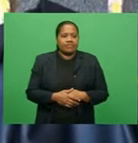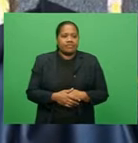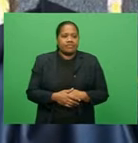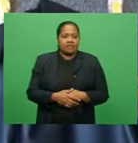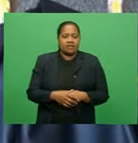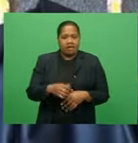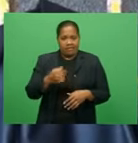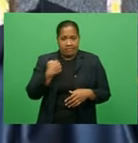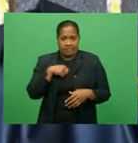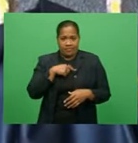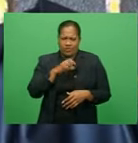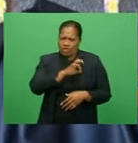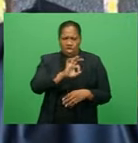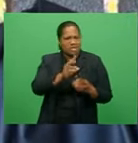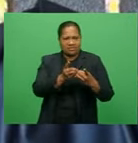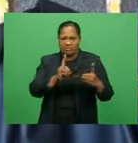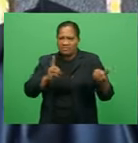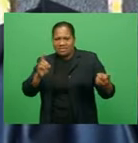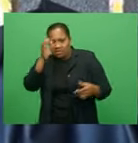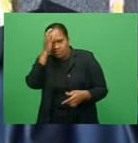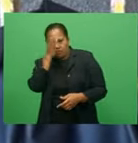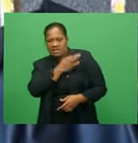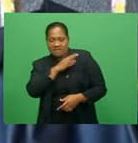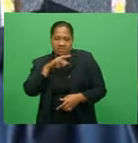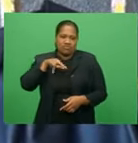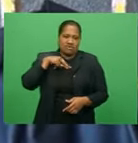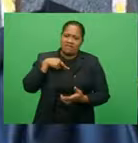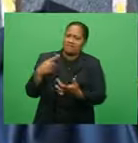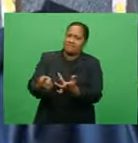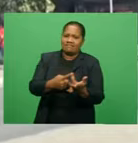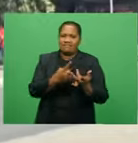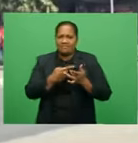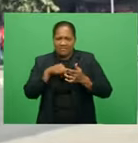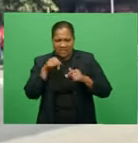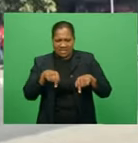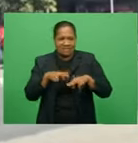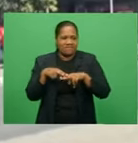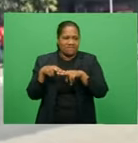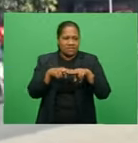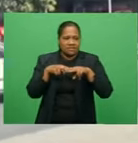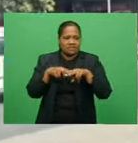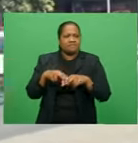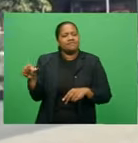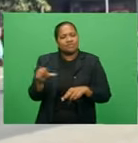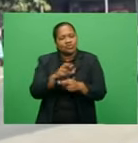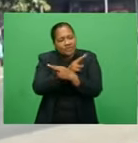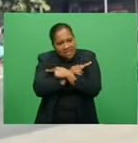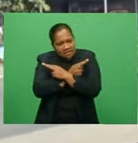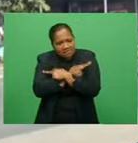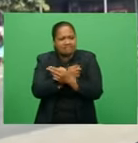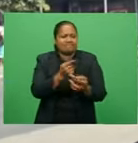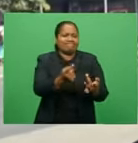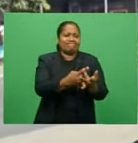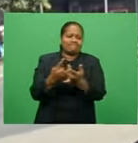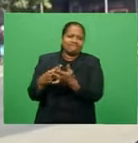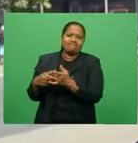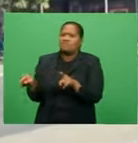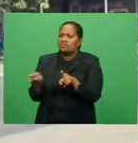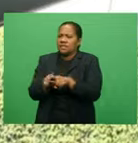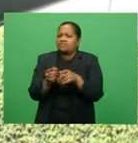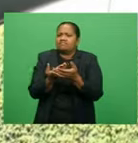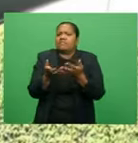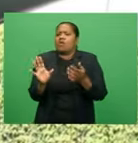We must not discriminate the belief and religion of others in Fiji. We should respect others just like how they